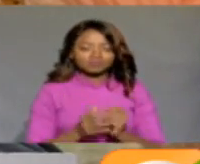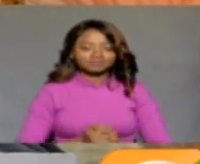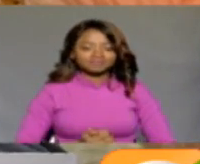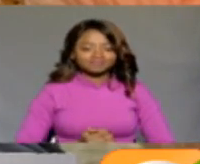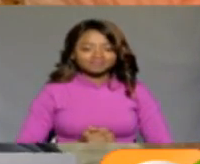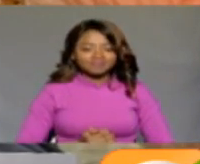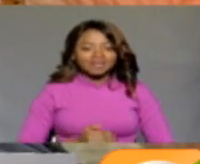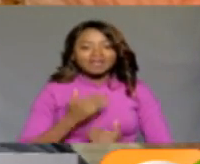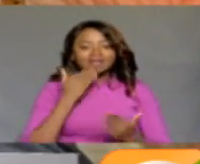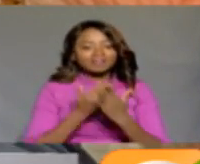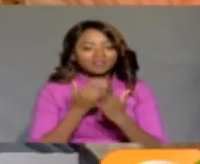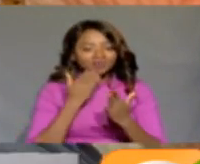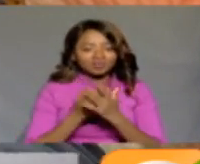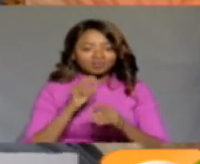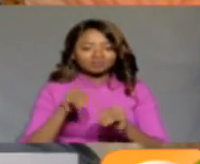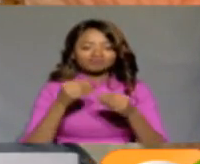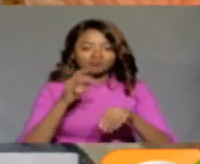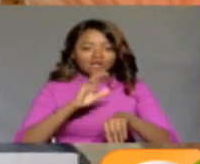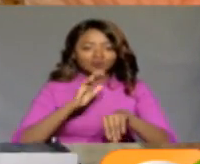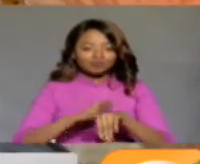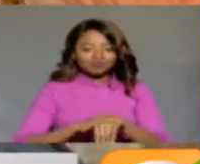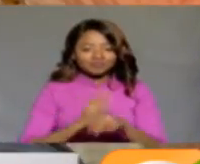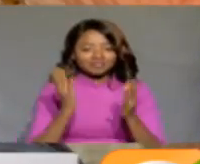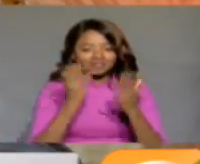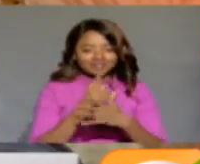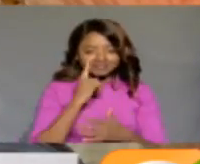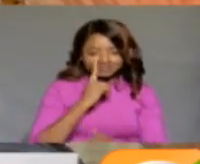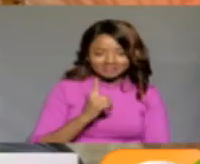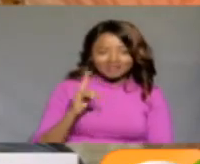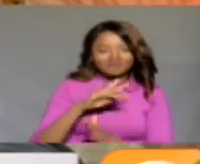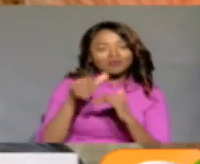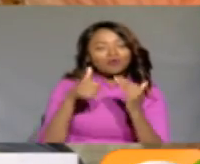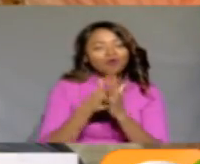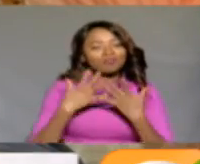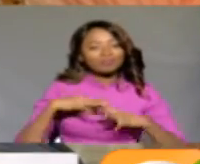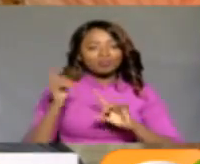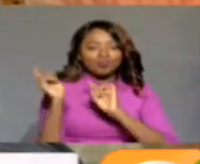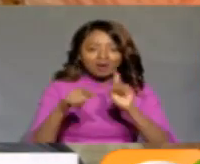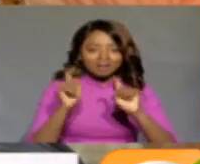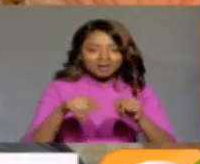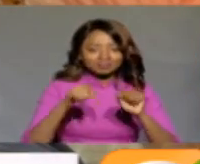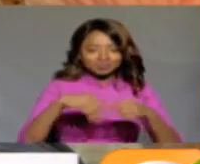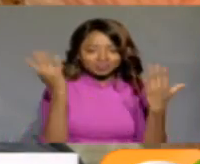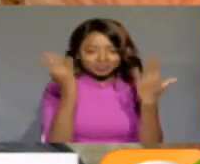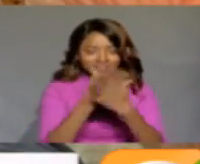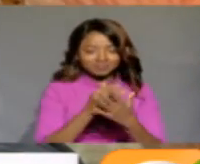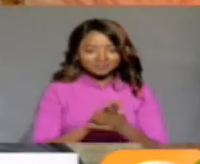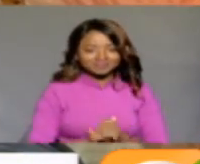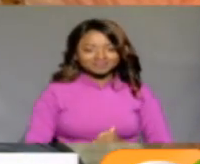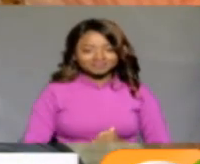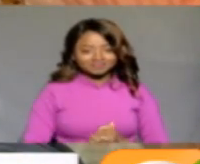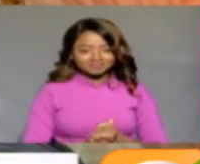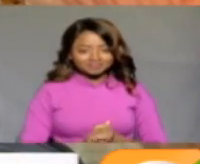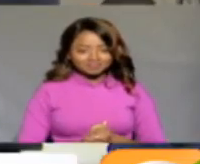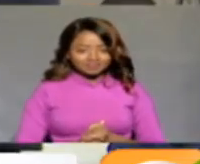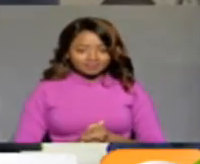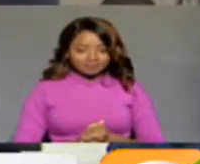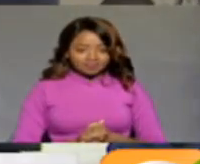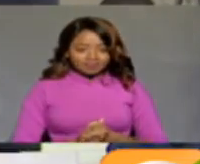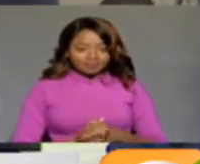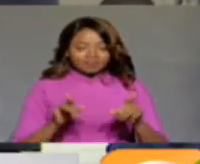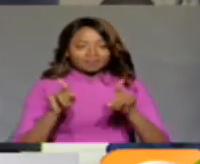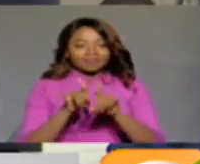name is Trevor Mbijo. It's a pleasure having you with us. And thank you so much for everyone who made time this night. Mashirima.